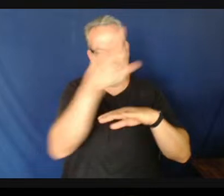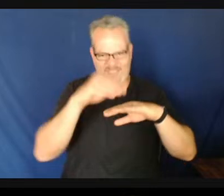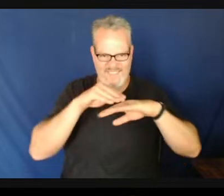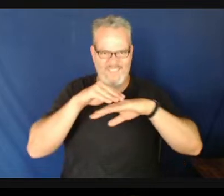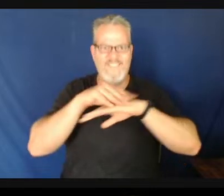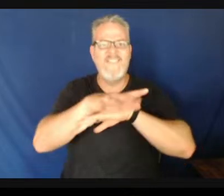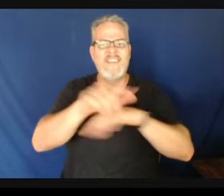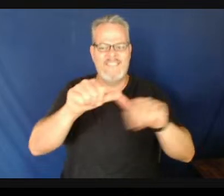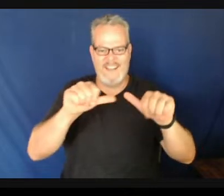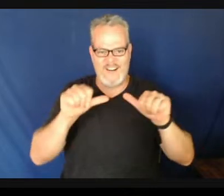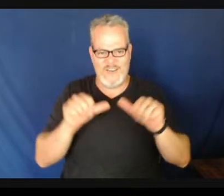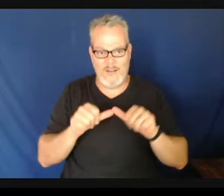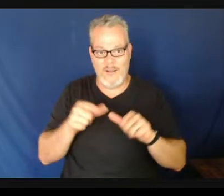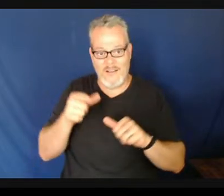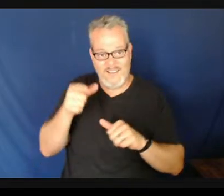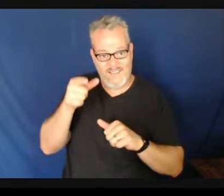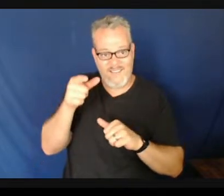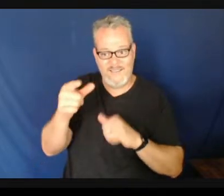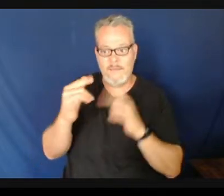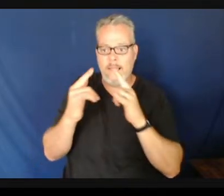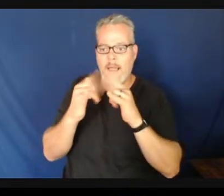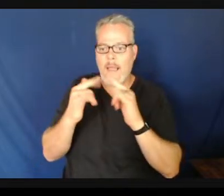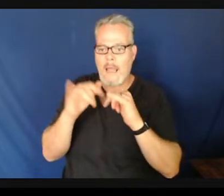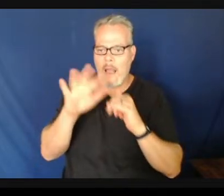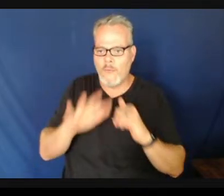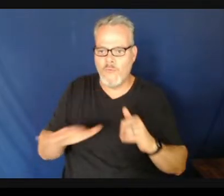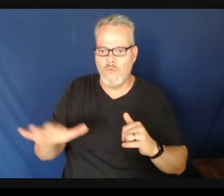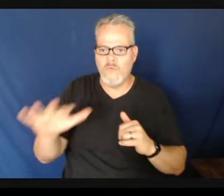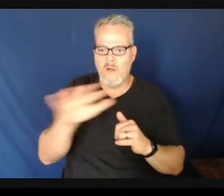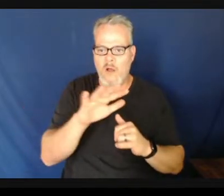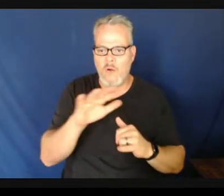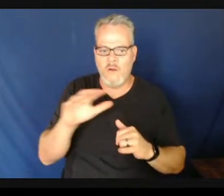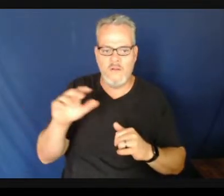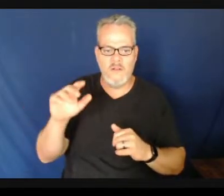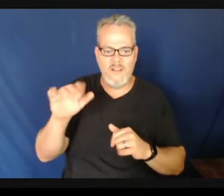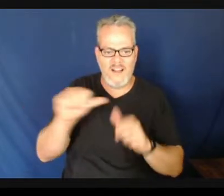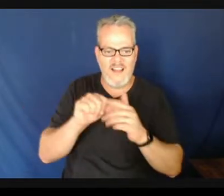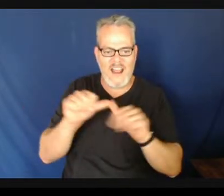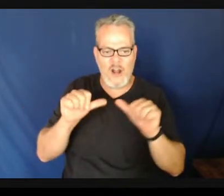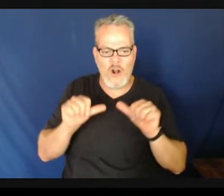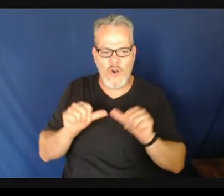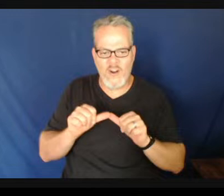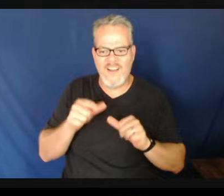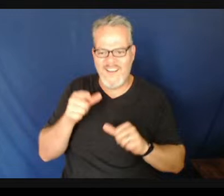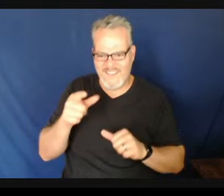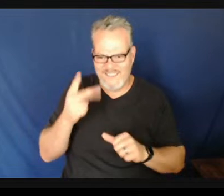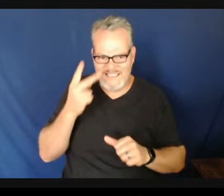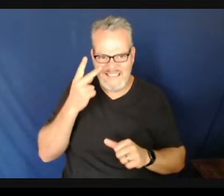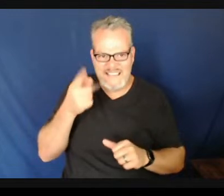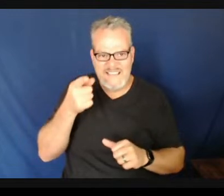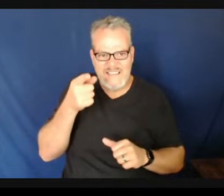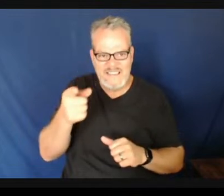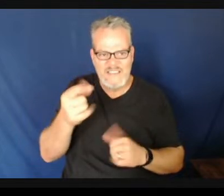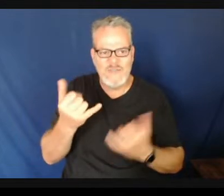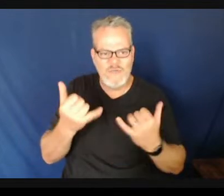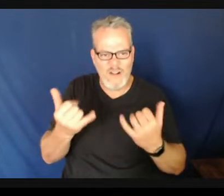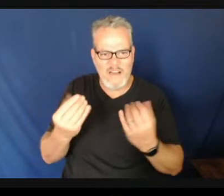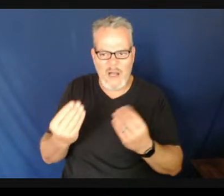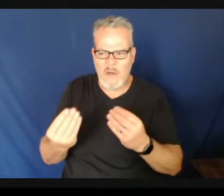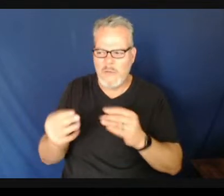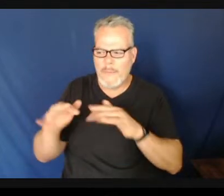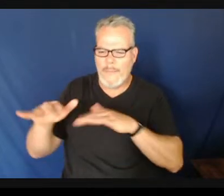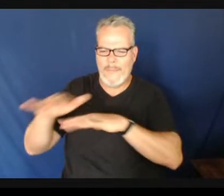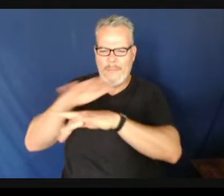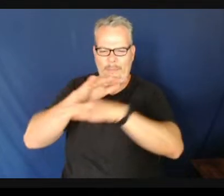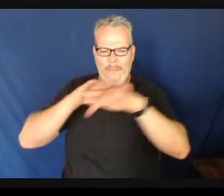At the campground, Namakani Payo. So that's where that VOG is blowing presently toward the campground